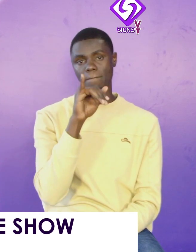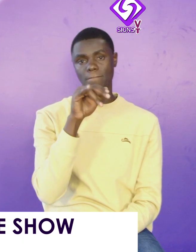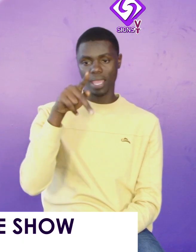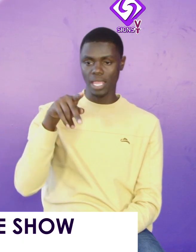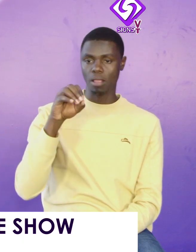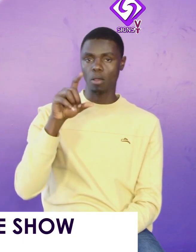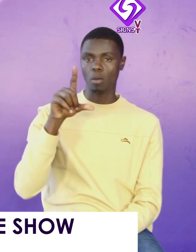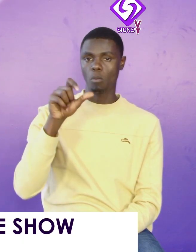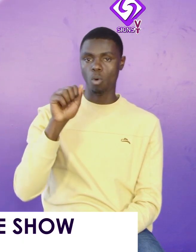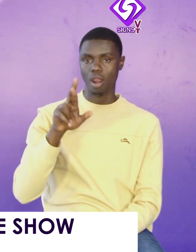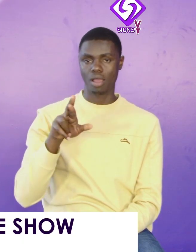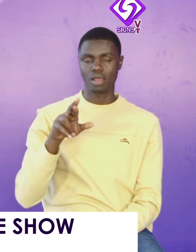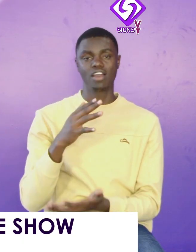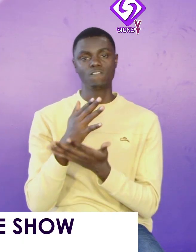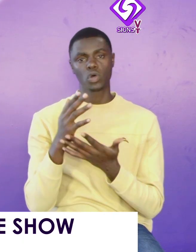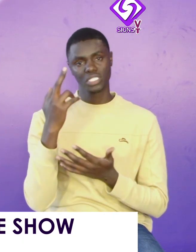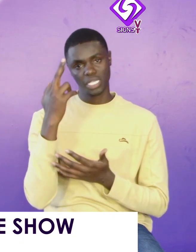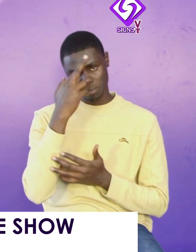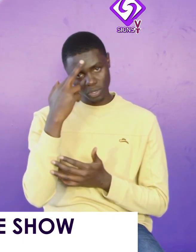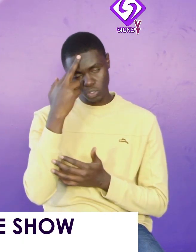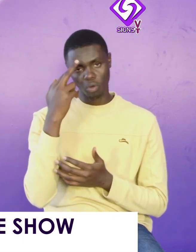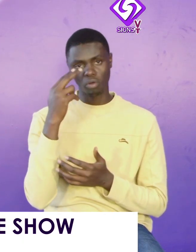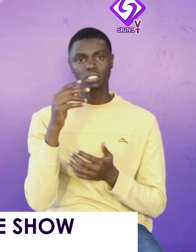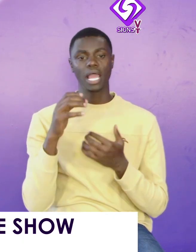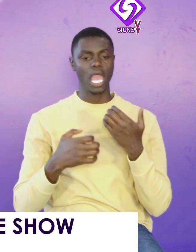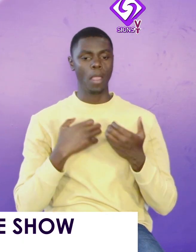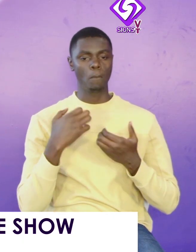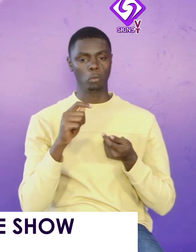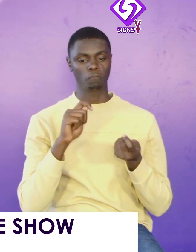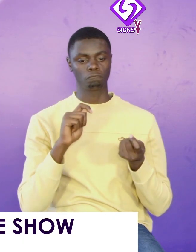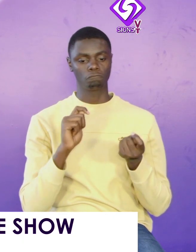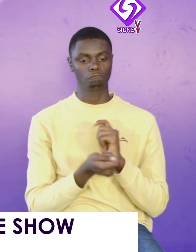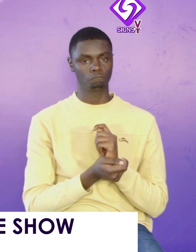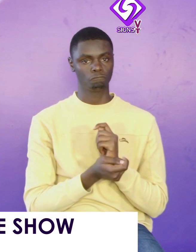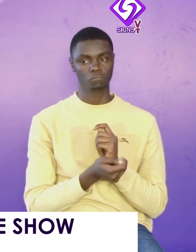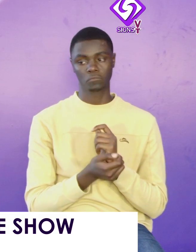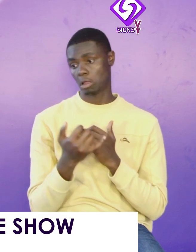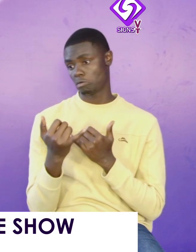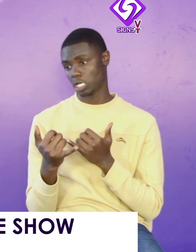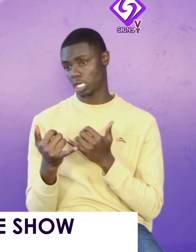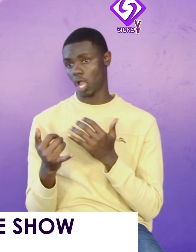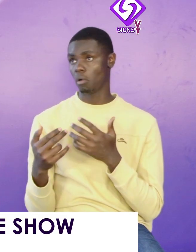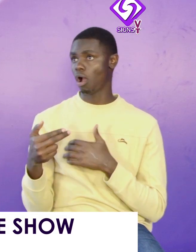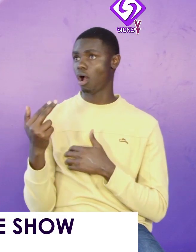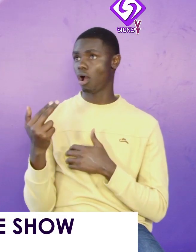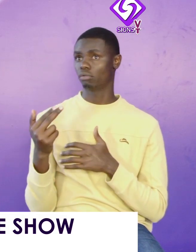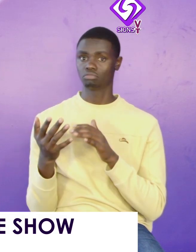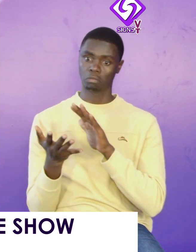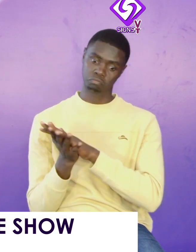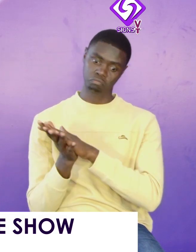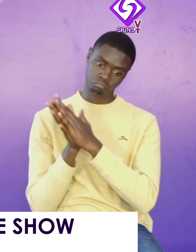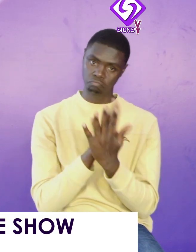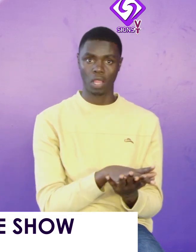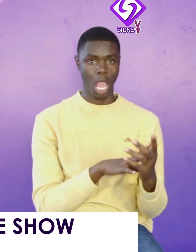example, where for some reason you just have a change of moods. One time you are very high, another time you're very low.